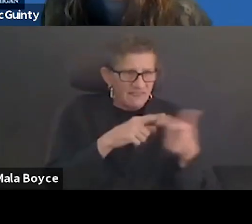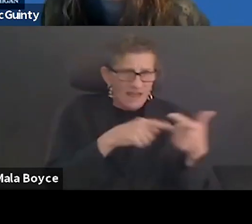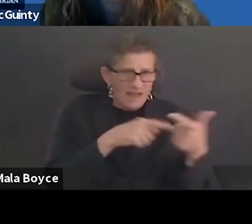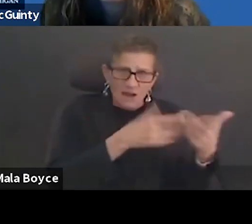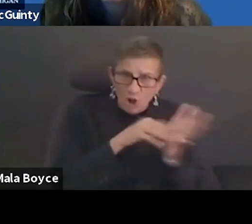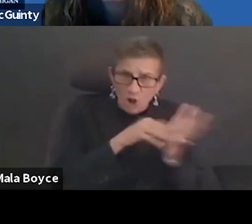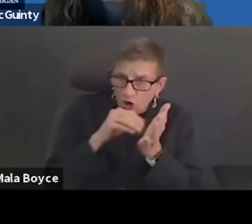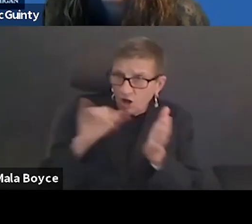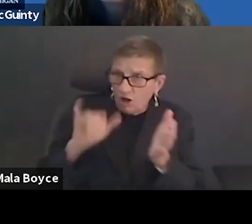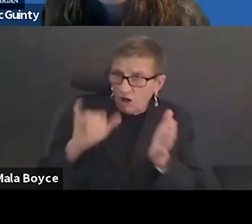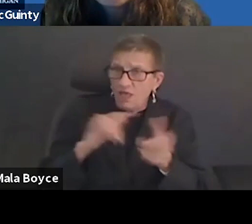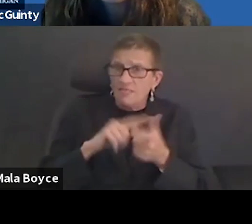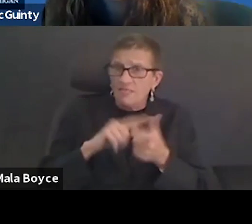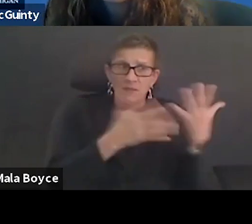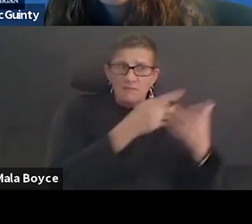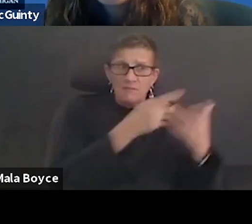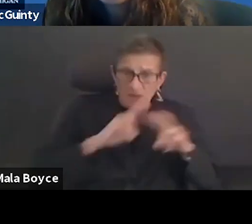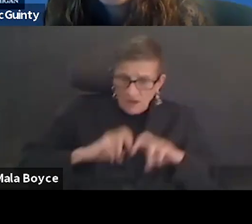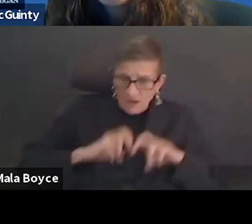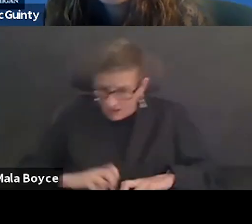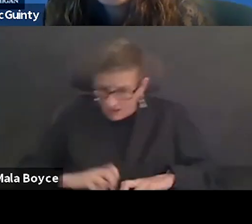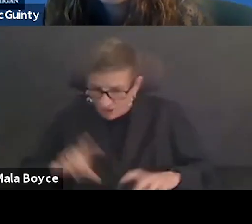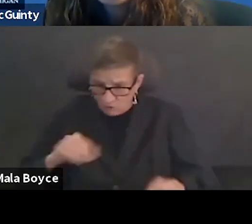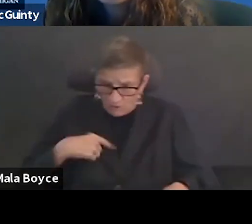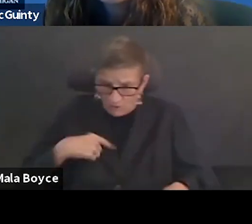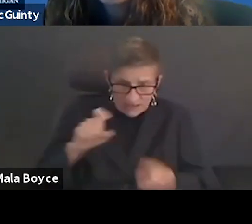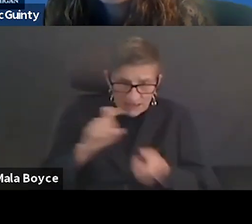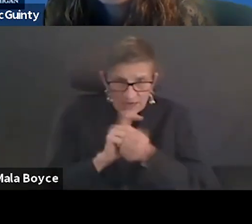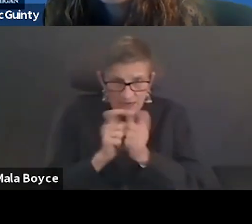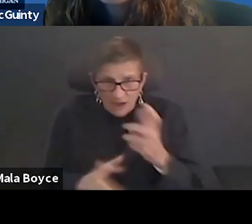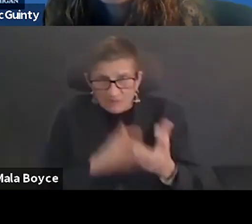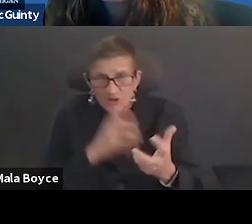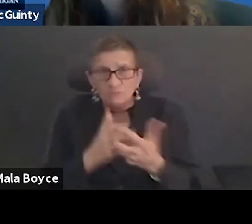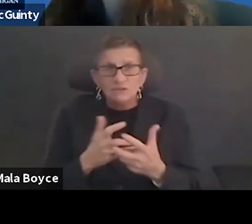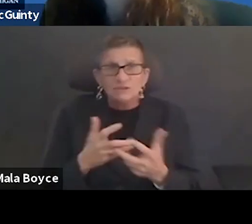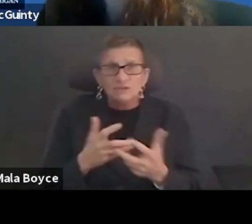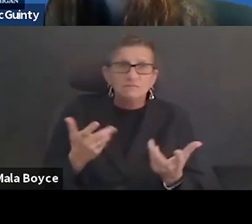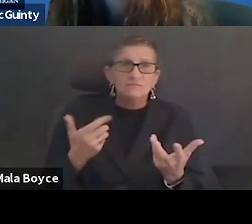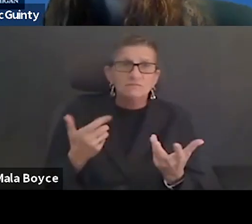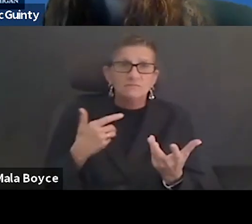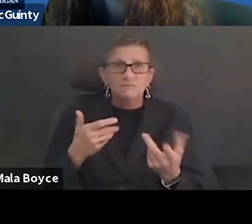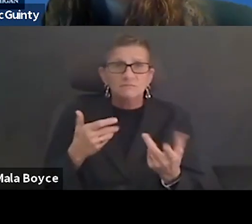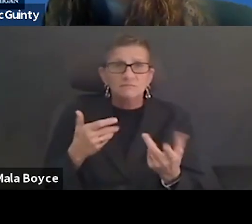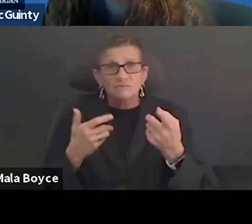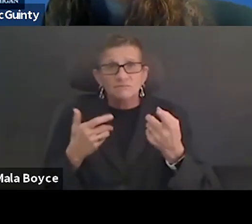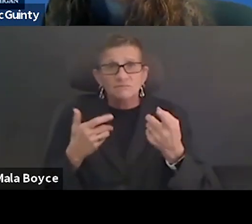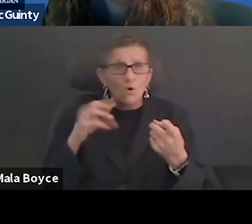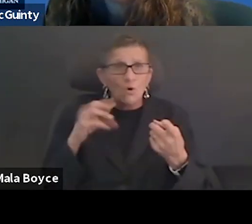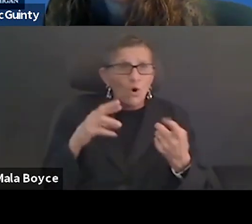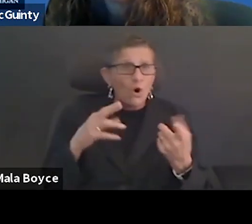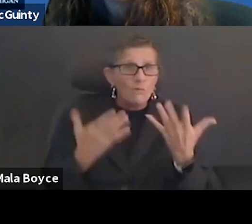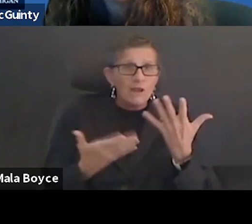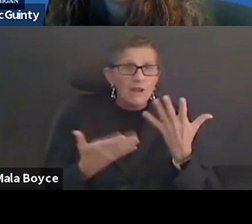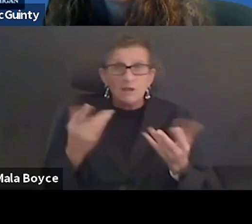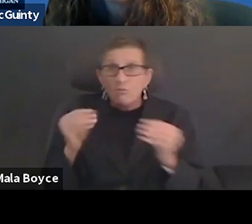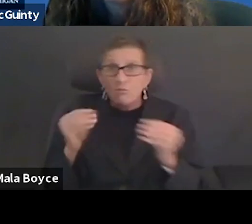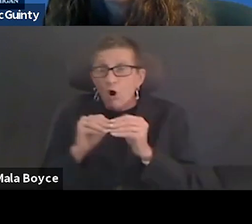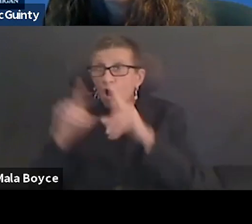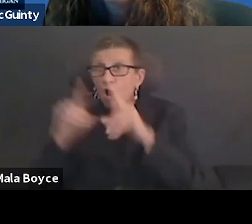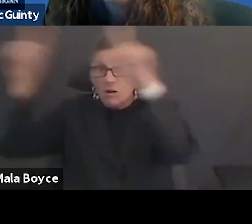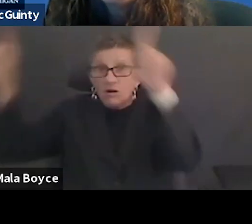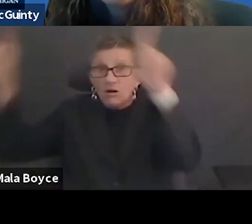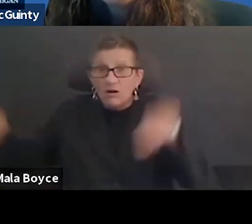and etc. I'm even thinking about billboards around campus, or just like more one-on-one interaction with